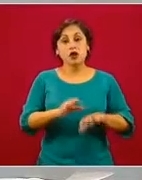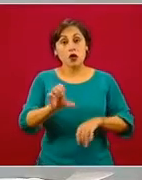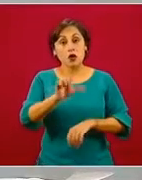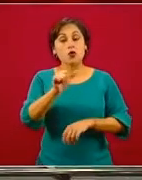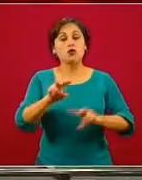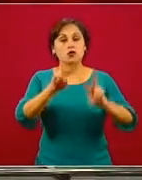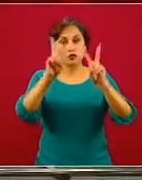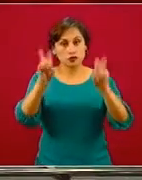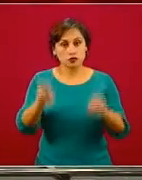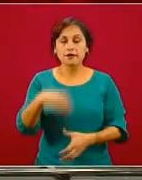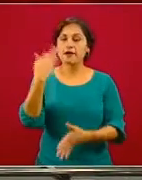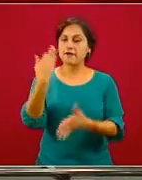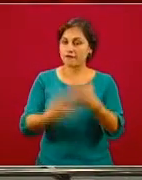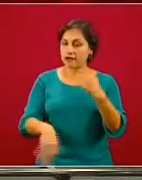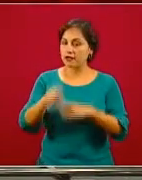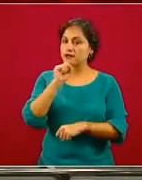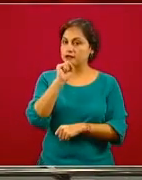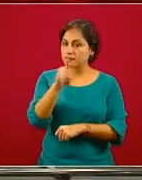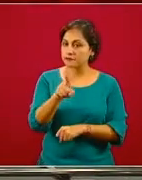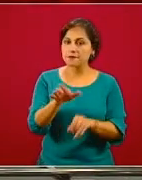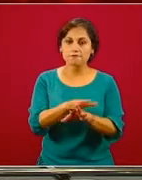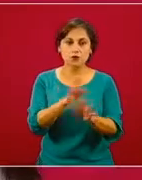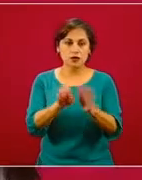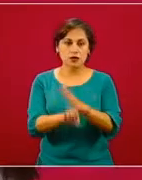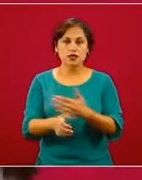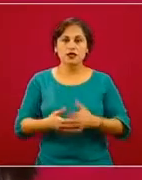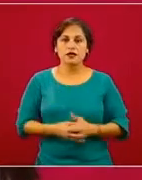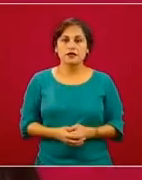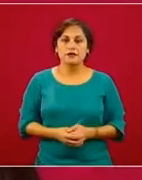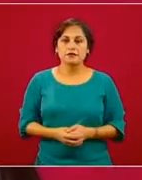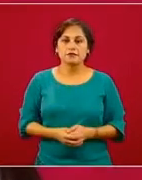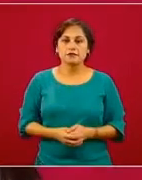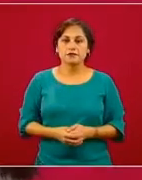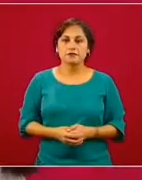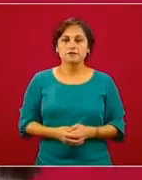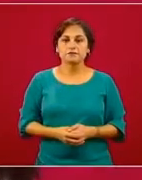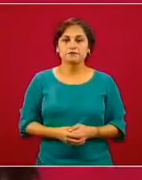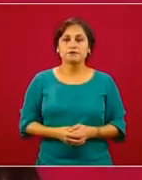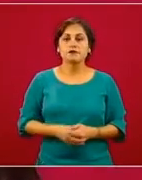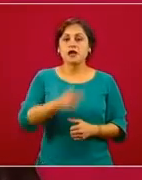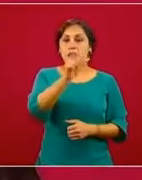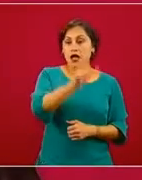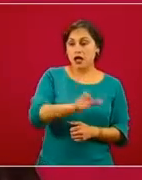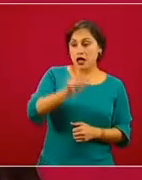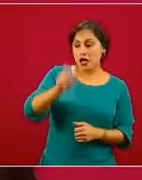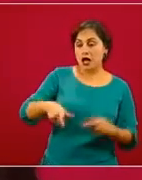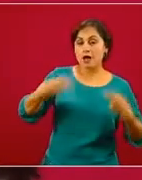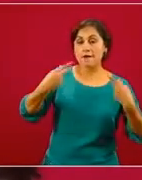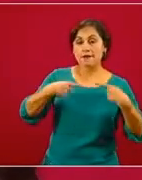to, like any of us have access to our rights, and we have to accept it.